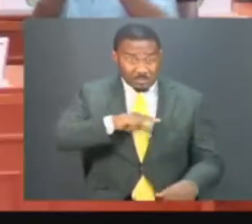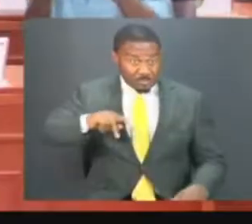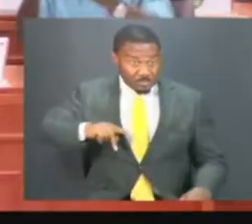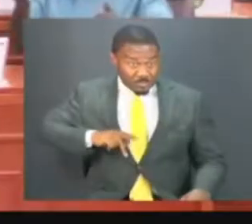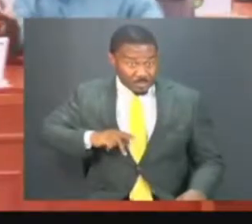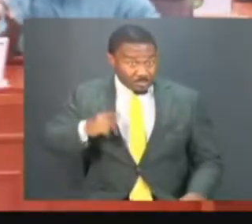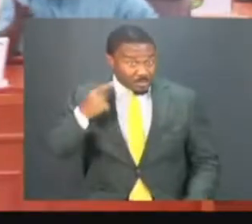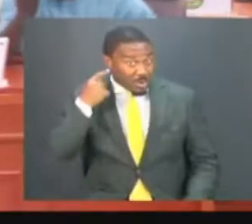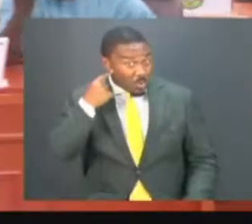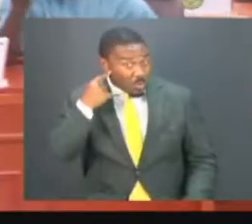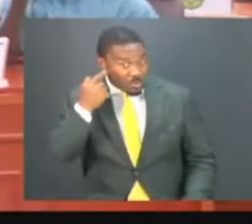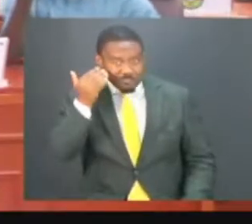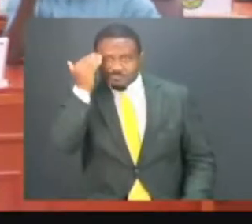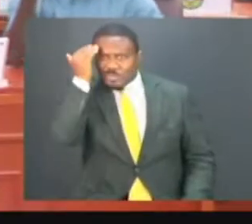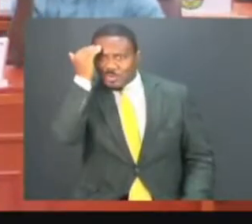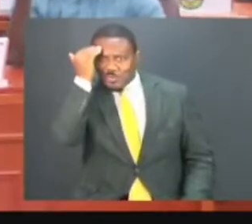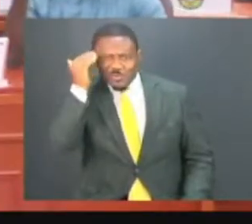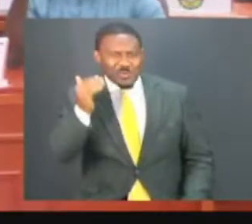I